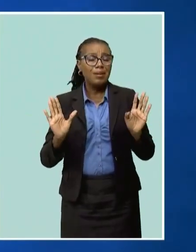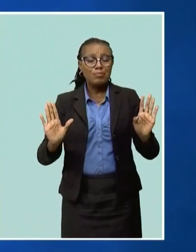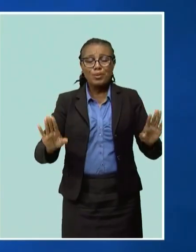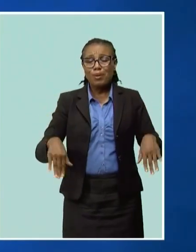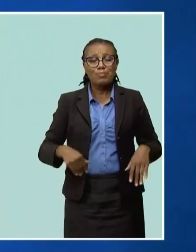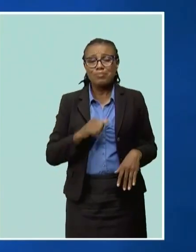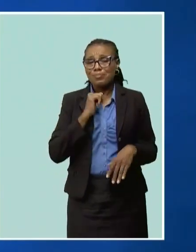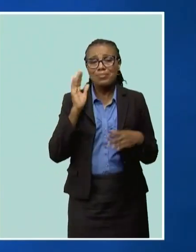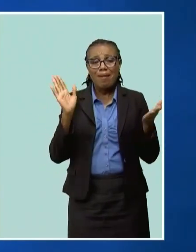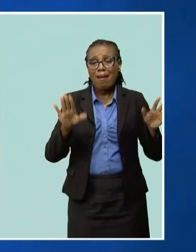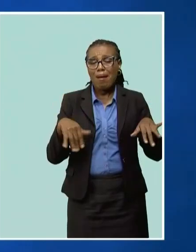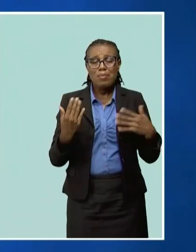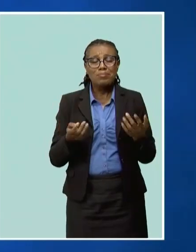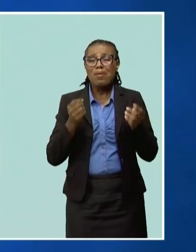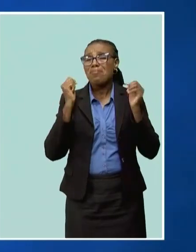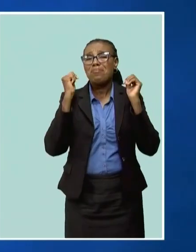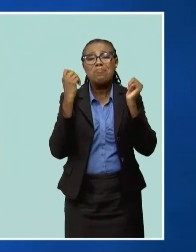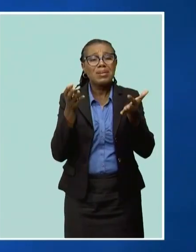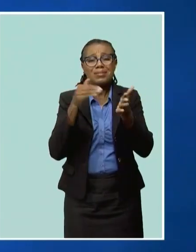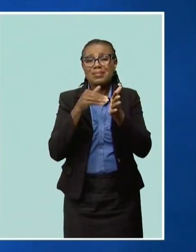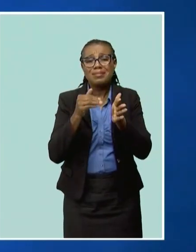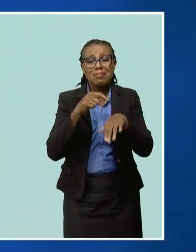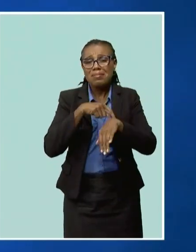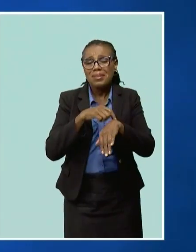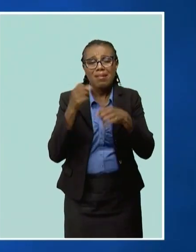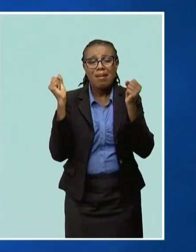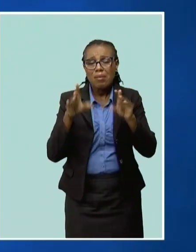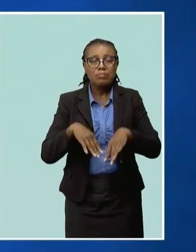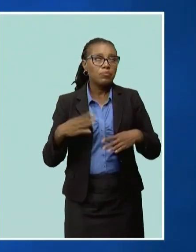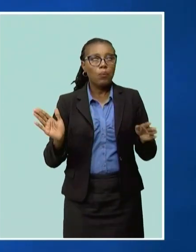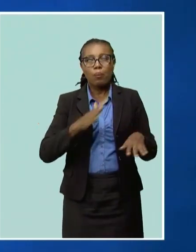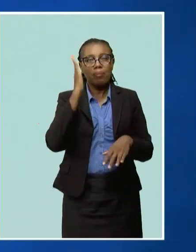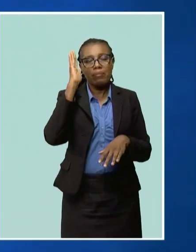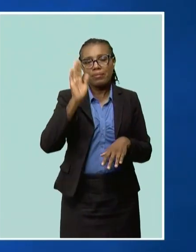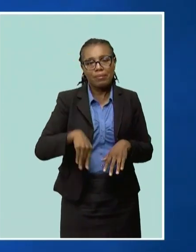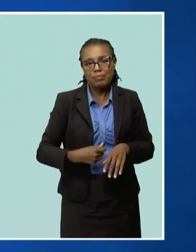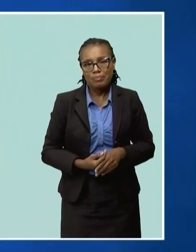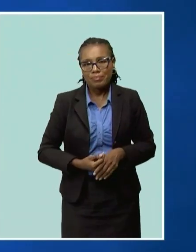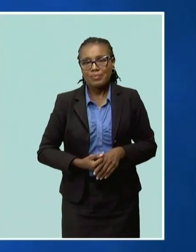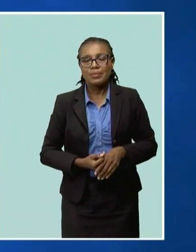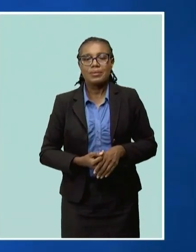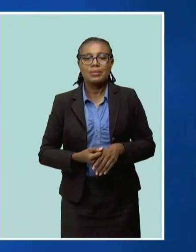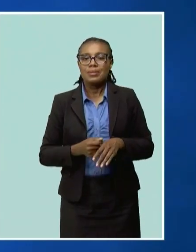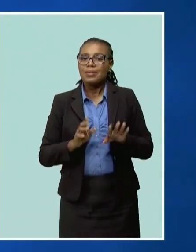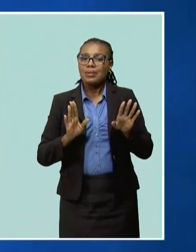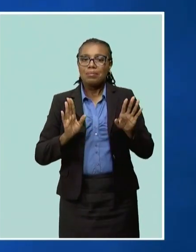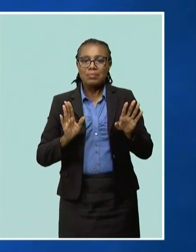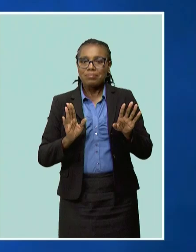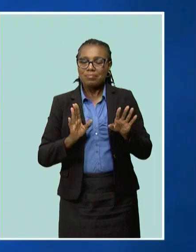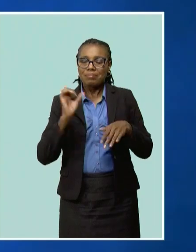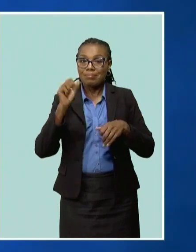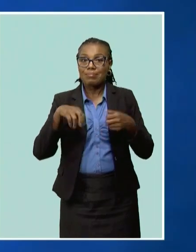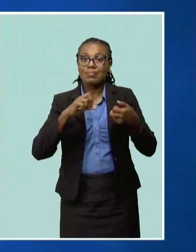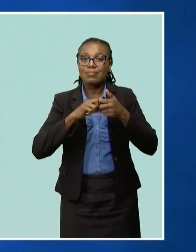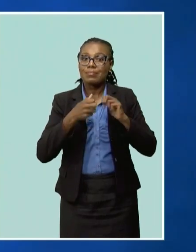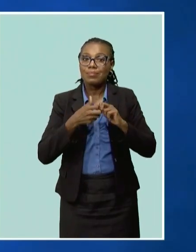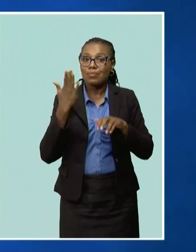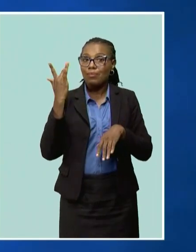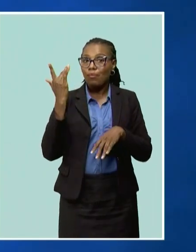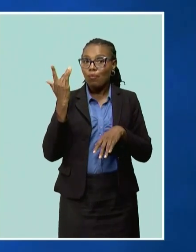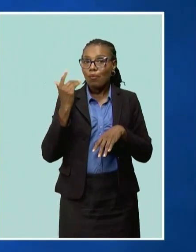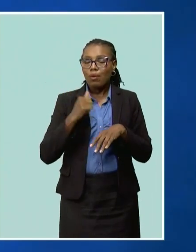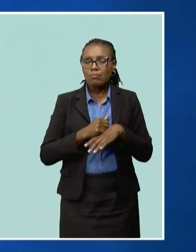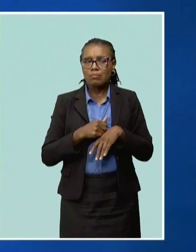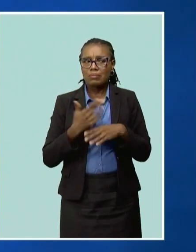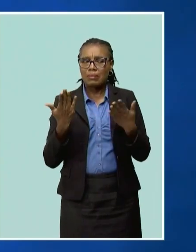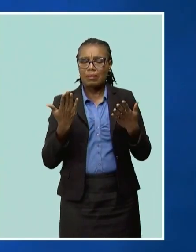happen. Since they don't happen that frequently, some people think that they're never going to happen at all. And, well, that's a problem, because the fact that they don't